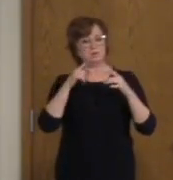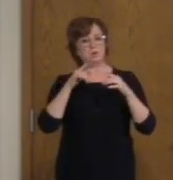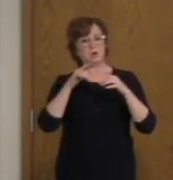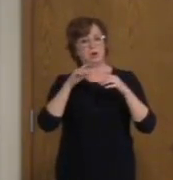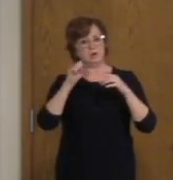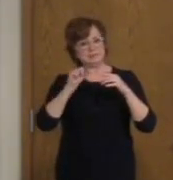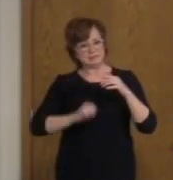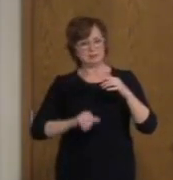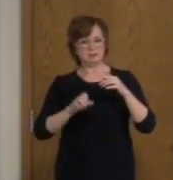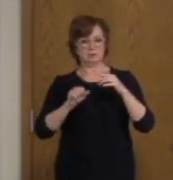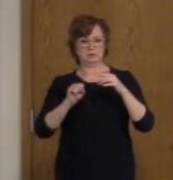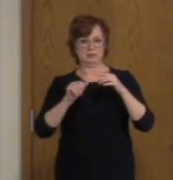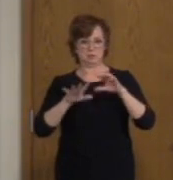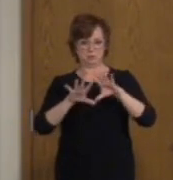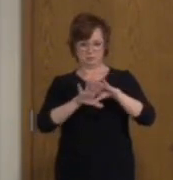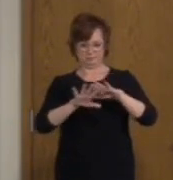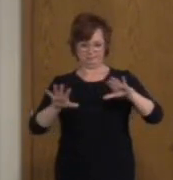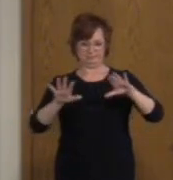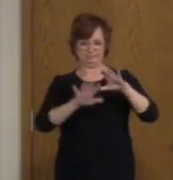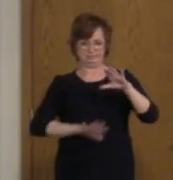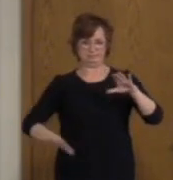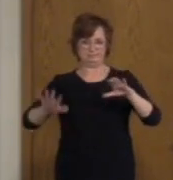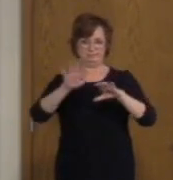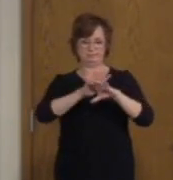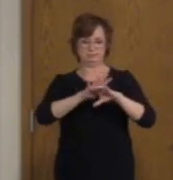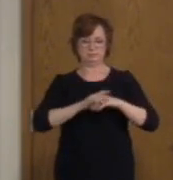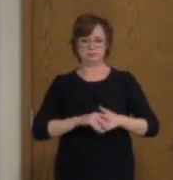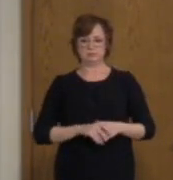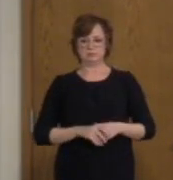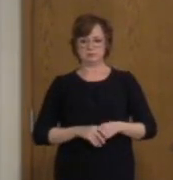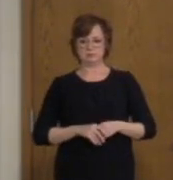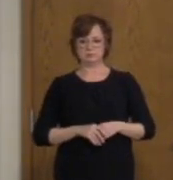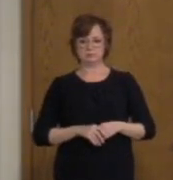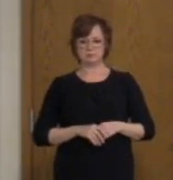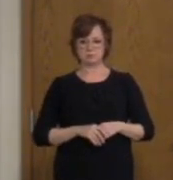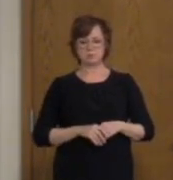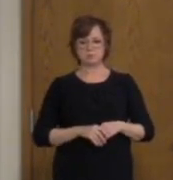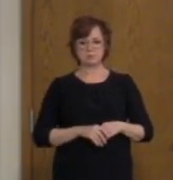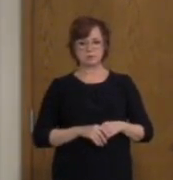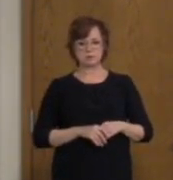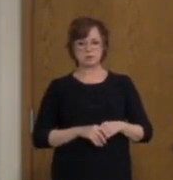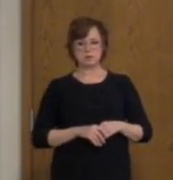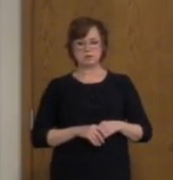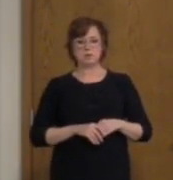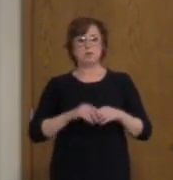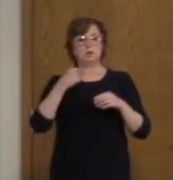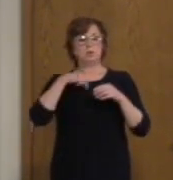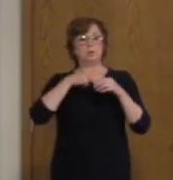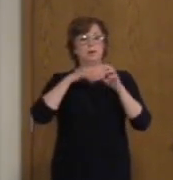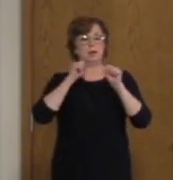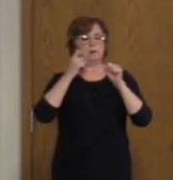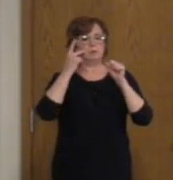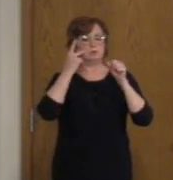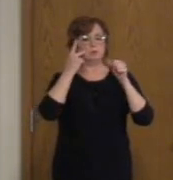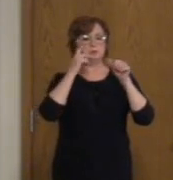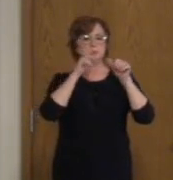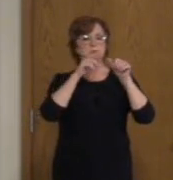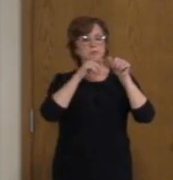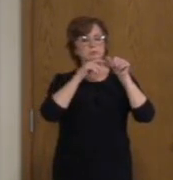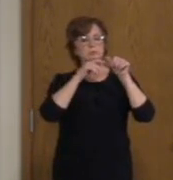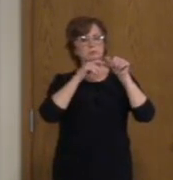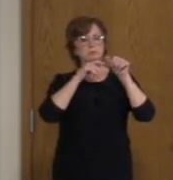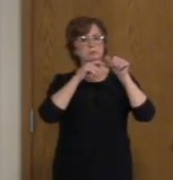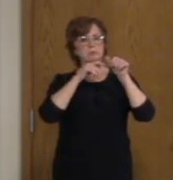how we surge capacity when necessary, and we are still following that plan as we look at the capacity issues in Regina and